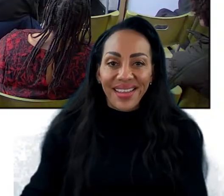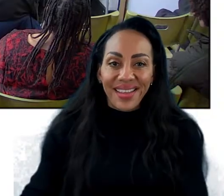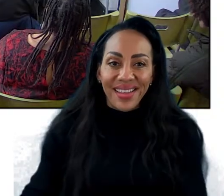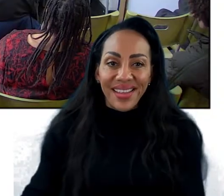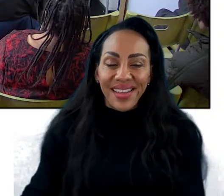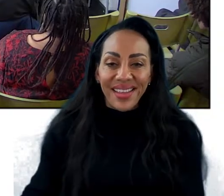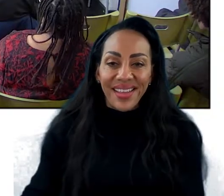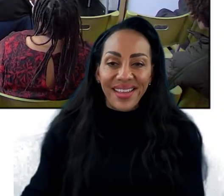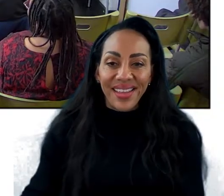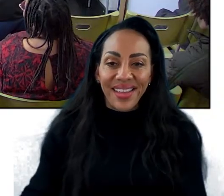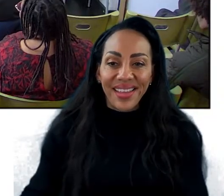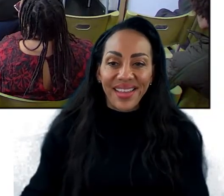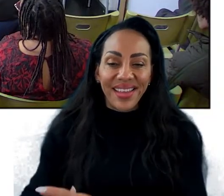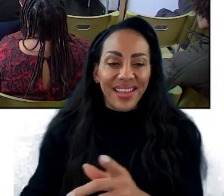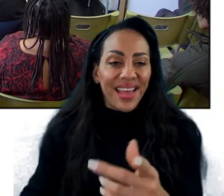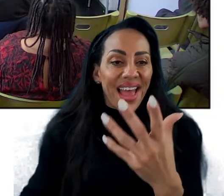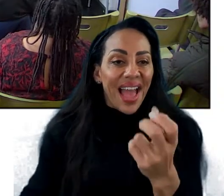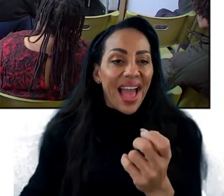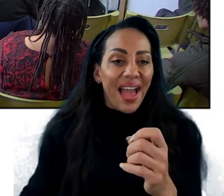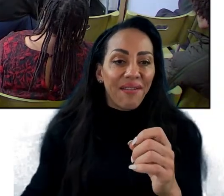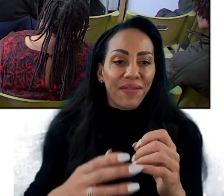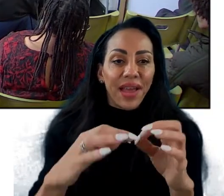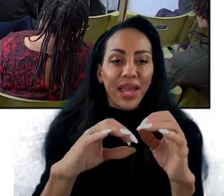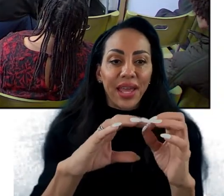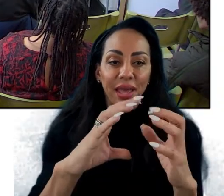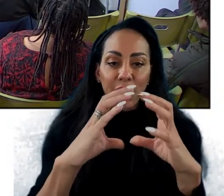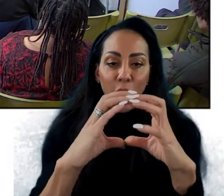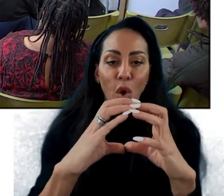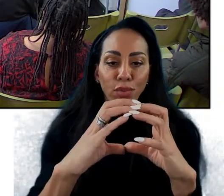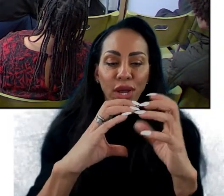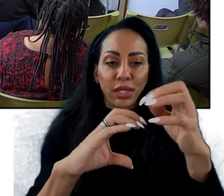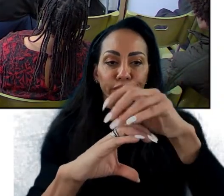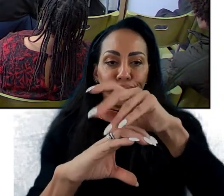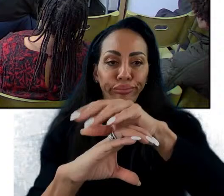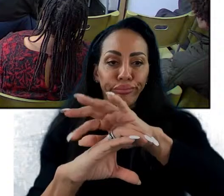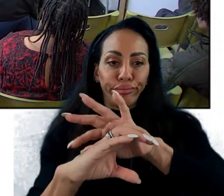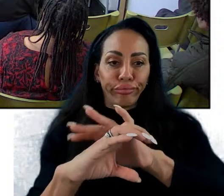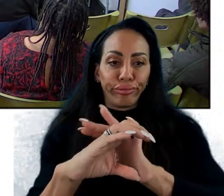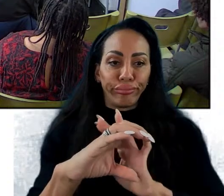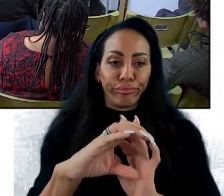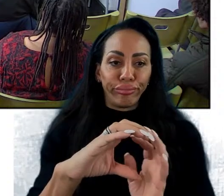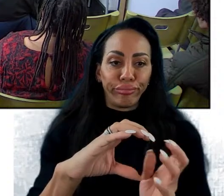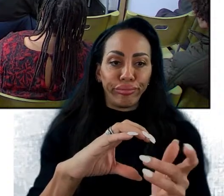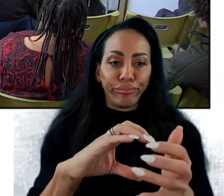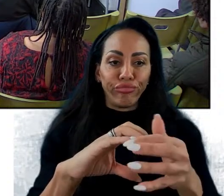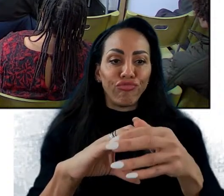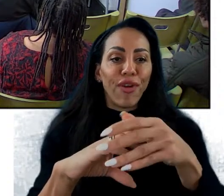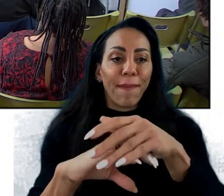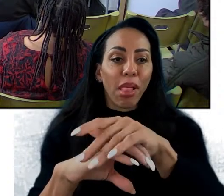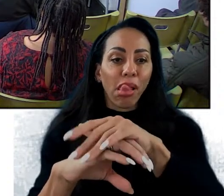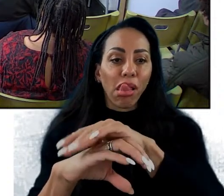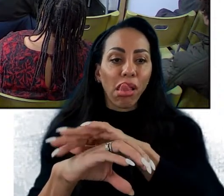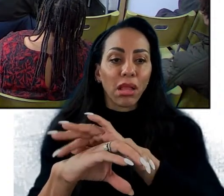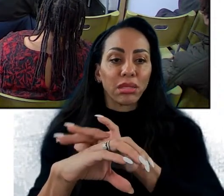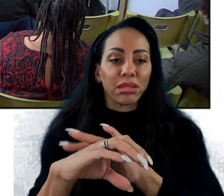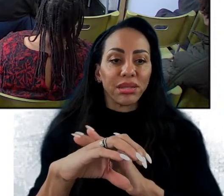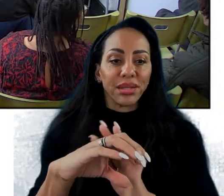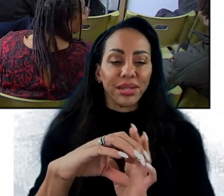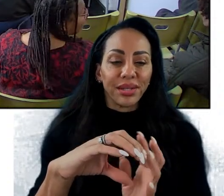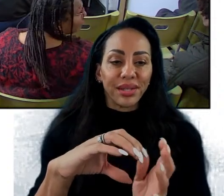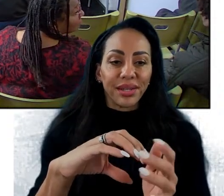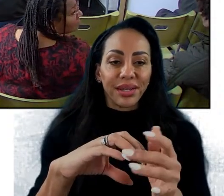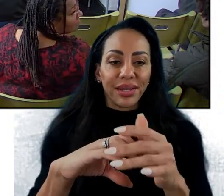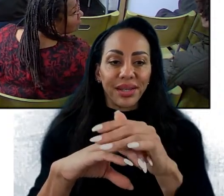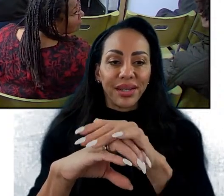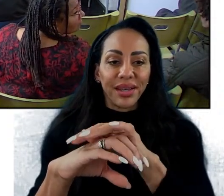these ripples appear around the object. You talked about the kind of technological steps you got to, and you wanted a shape in the middle. Yeah. But